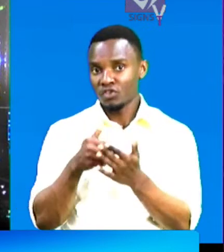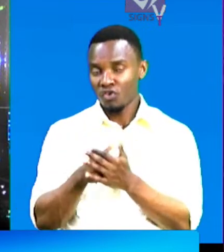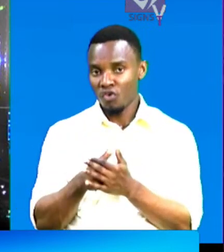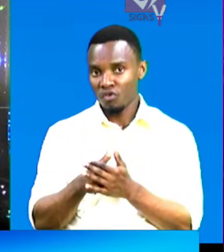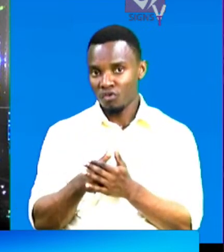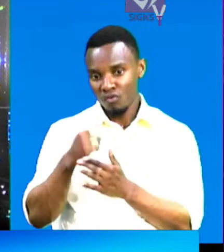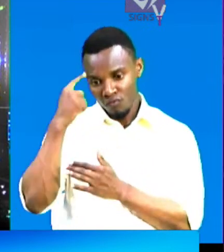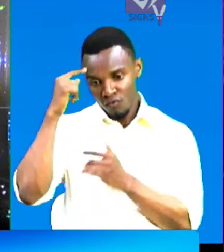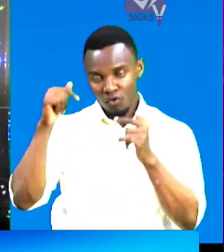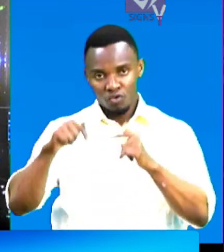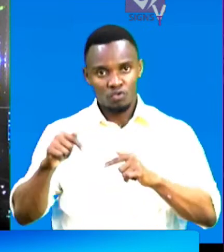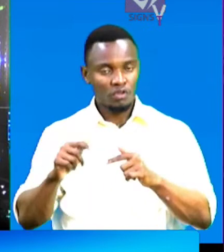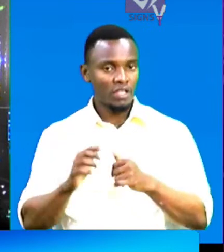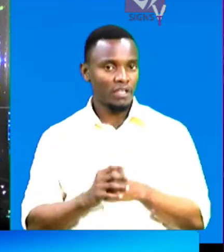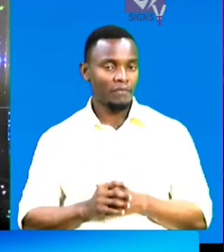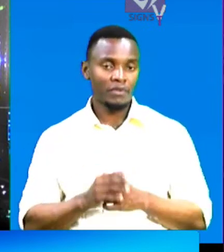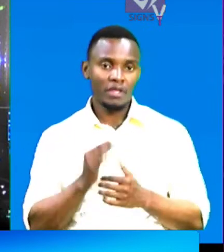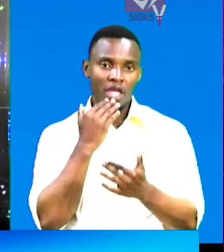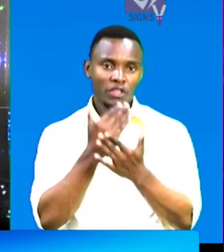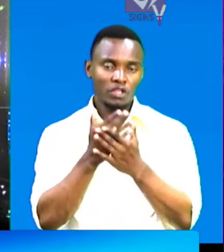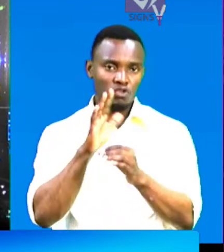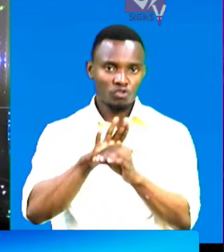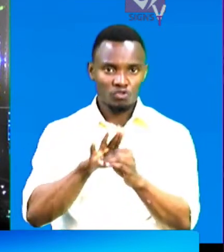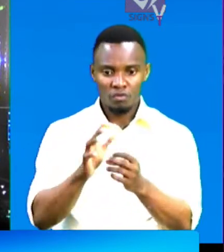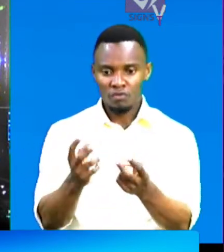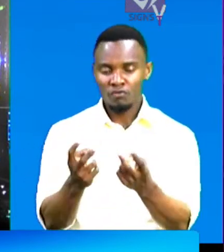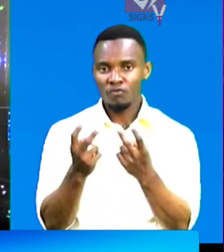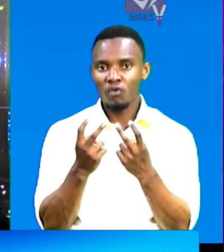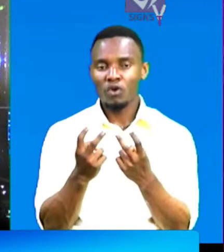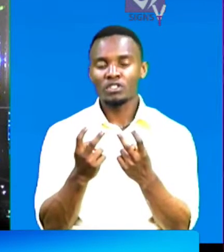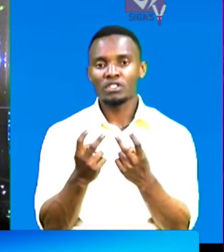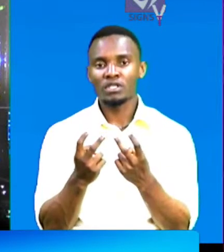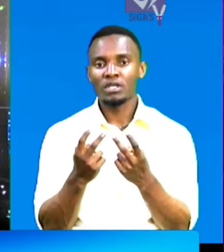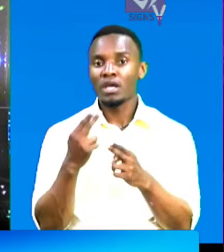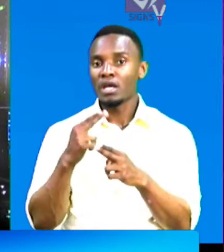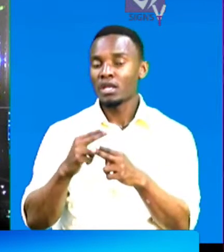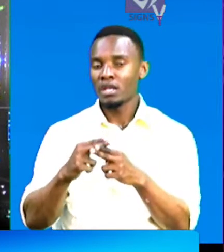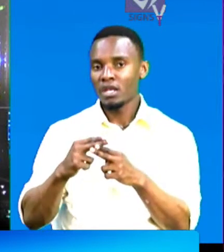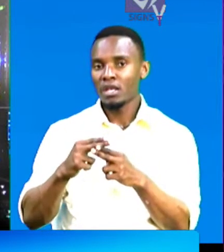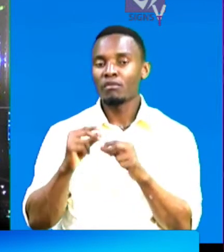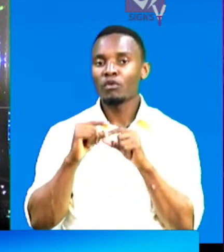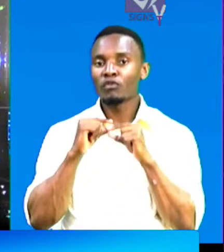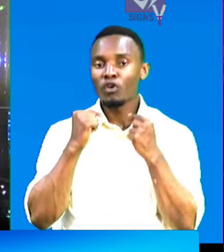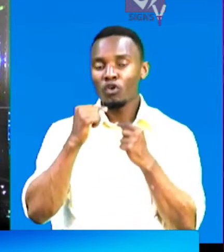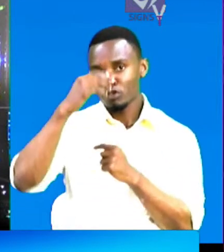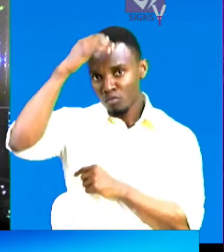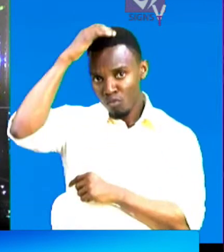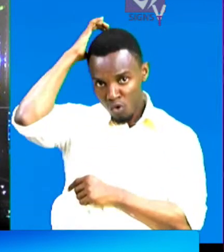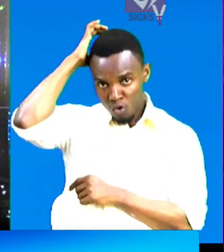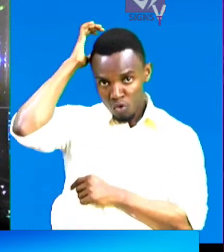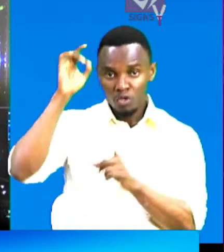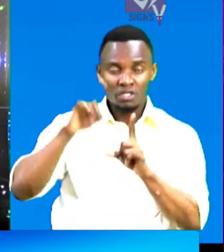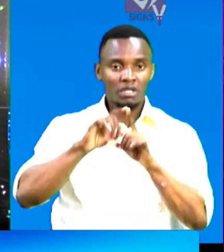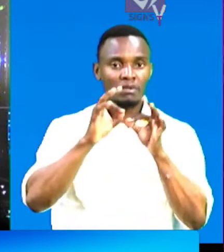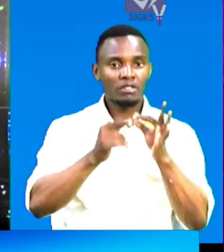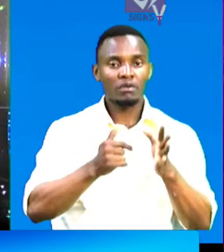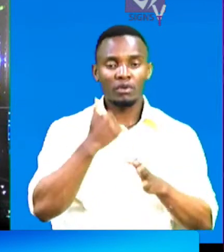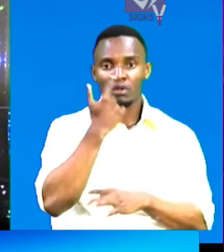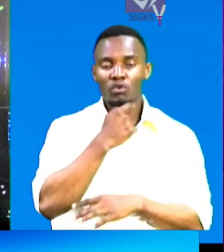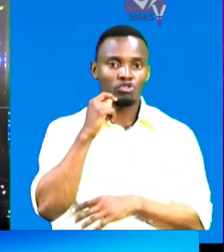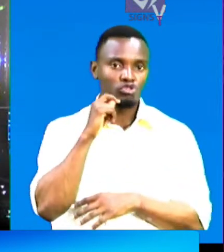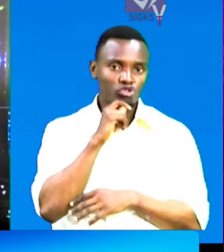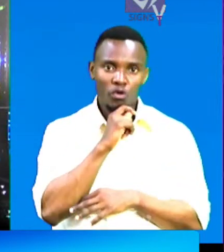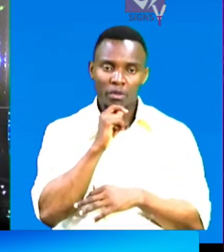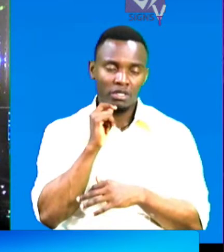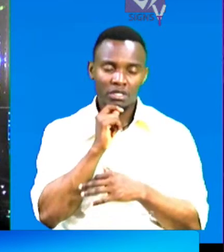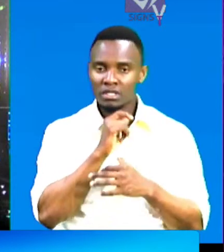for today on Money Matters. Thank you so much for watching. My name is MWOLOLO, and our sign language interpreter has